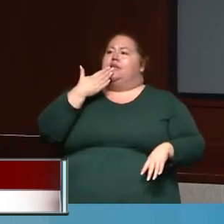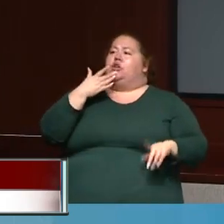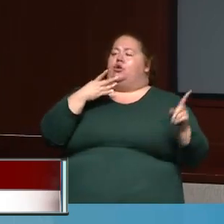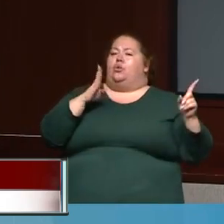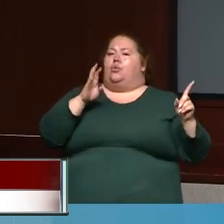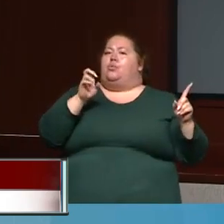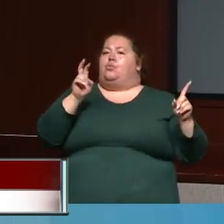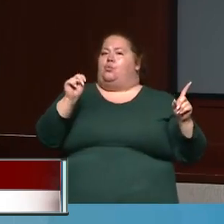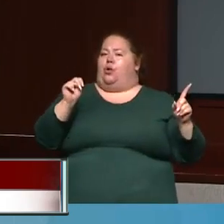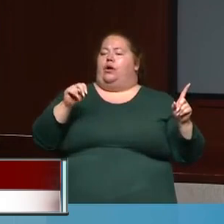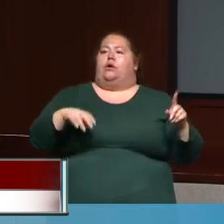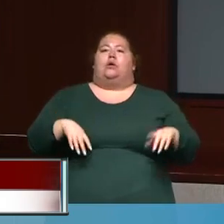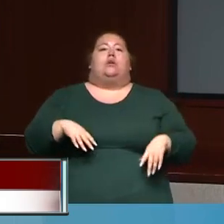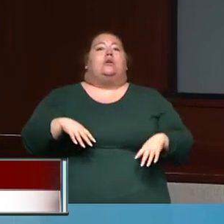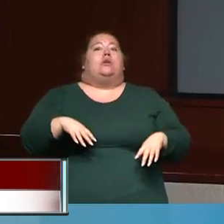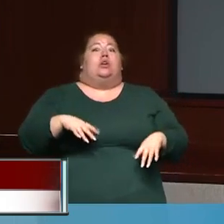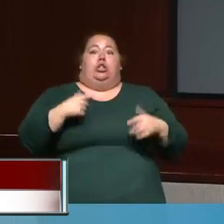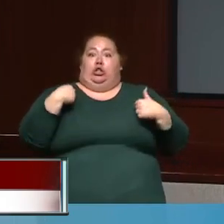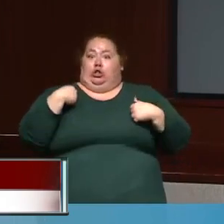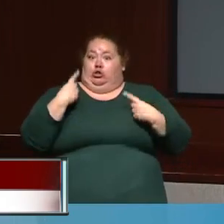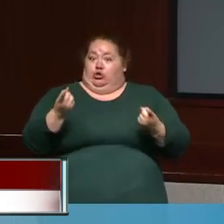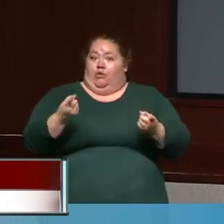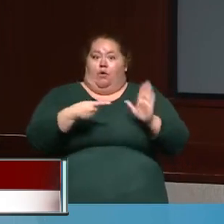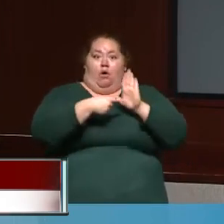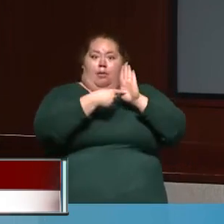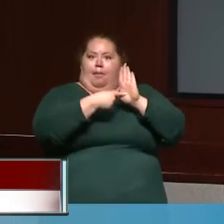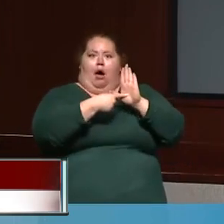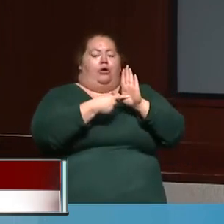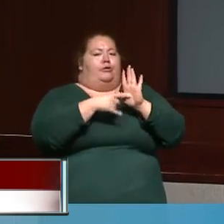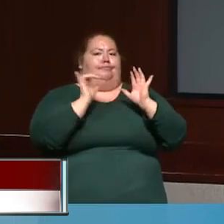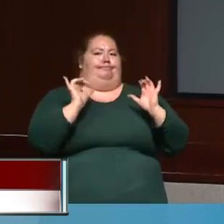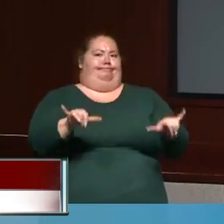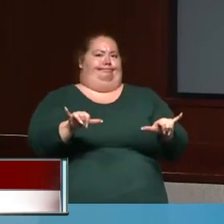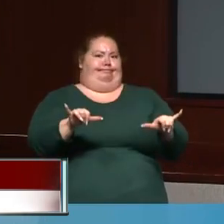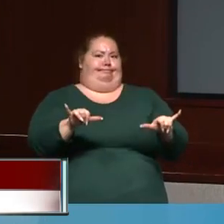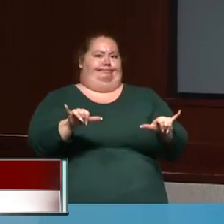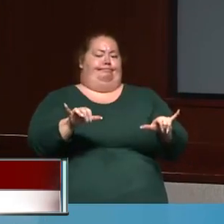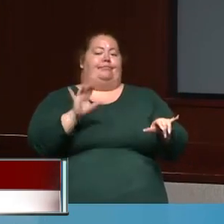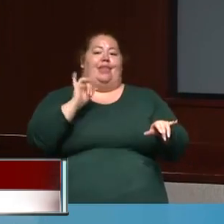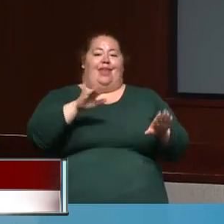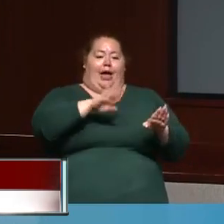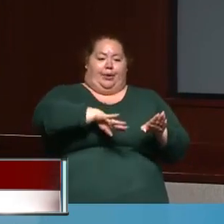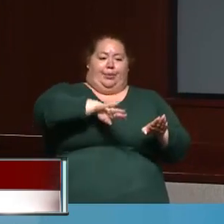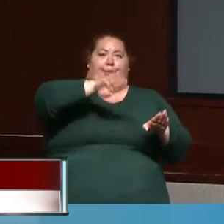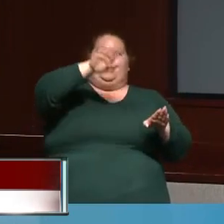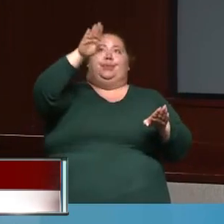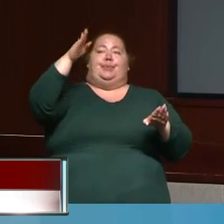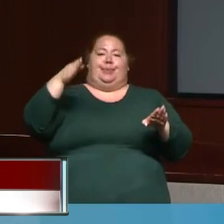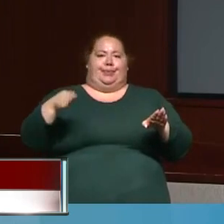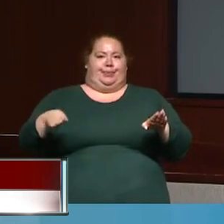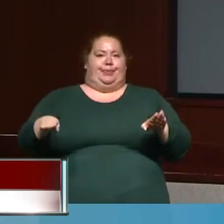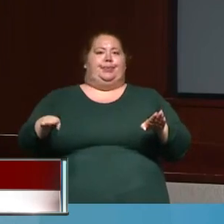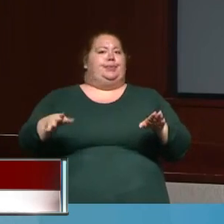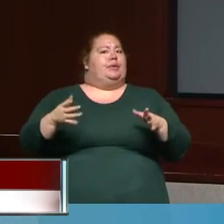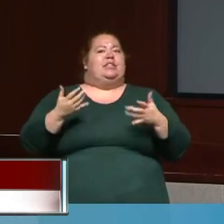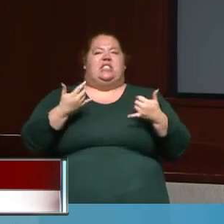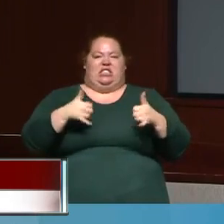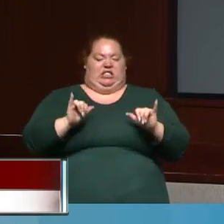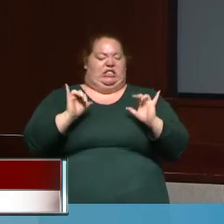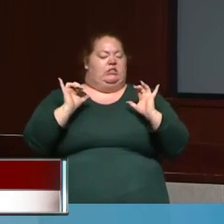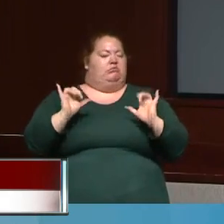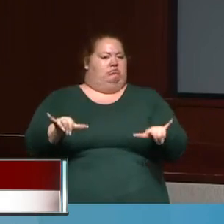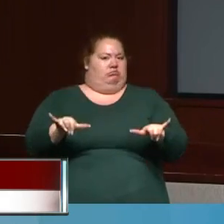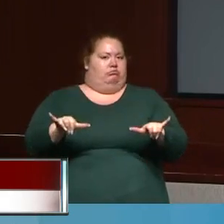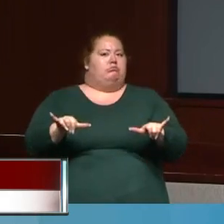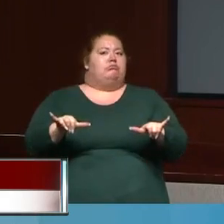Hi, Sam. The modeling has not changed. The peaks still illustrated on that modeling that we originally showed are still remain.